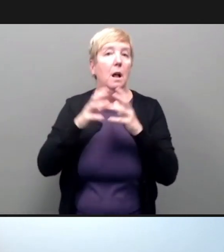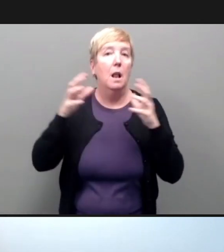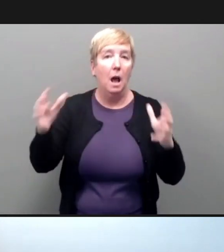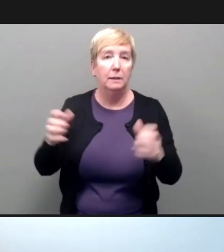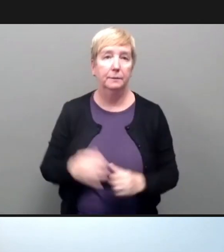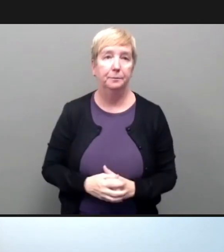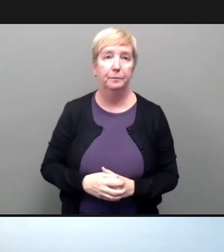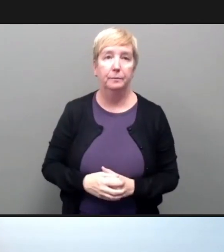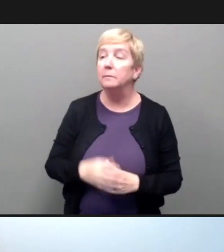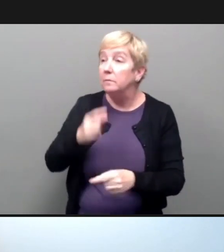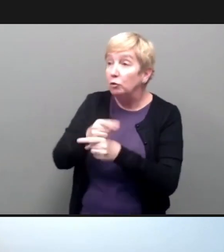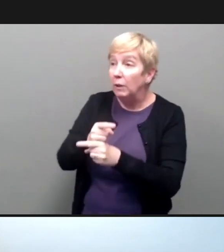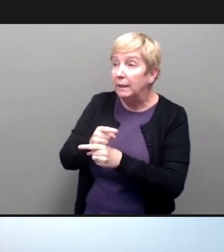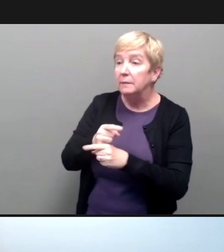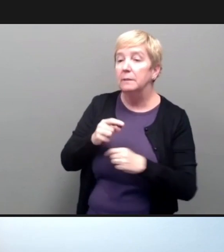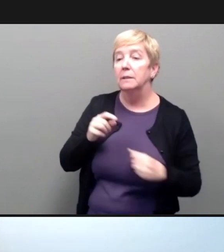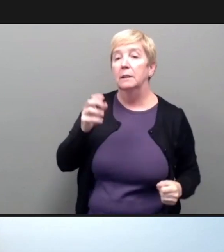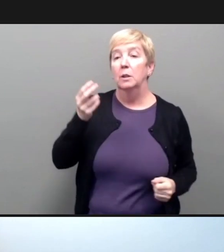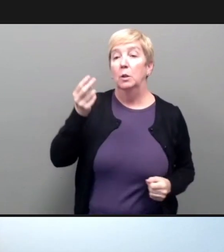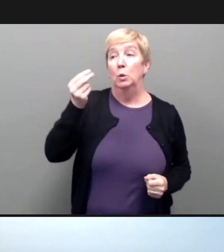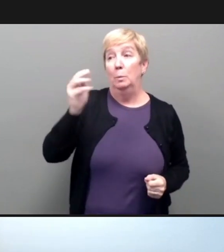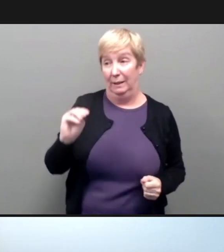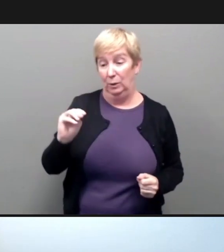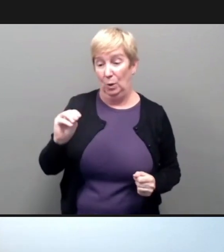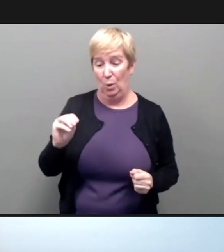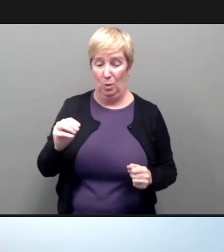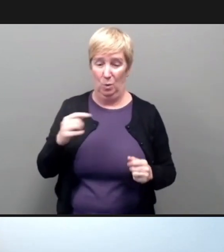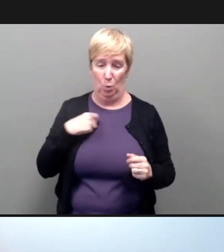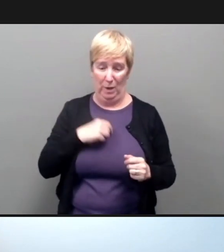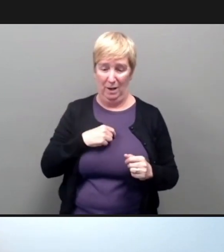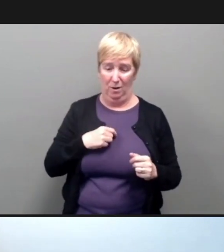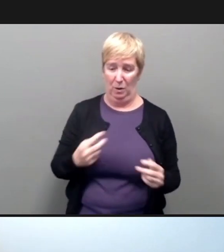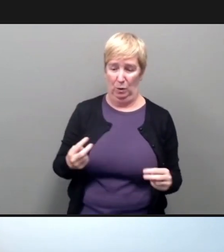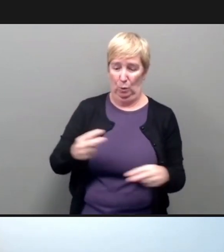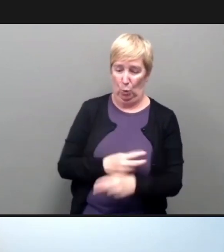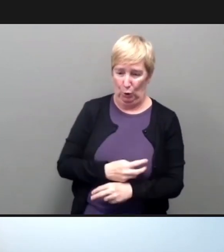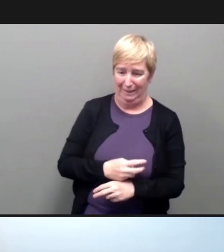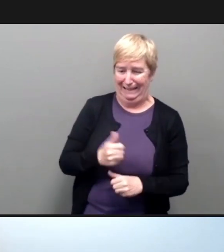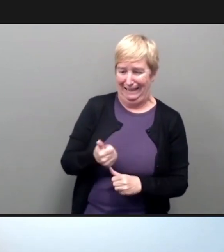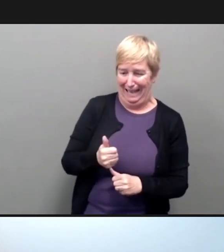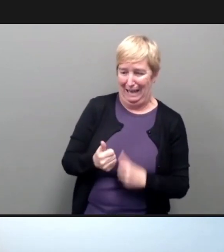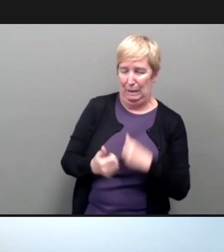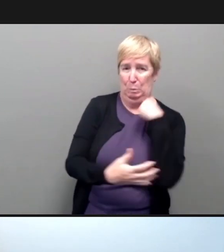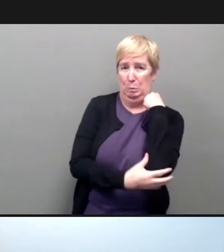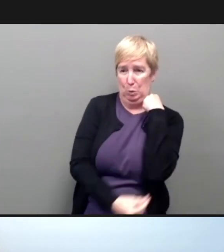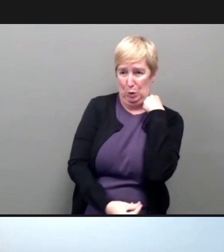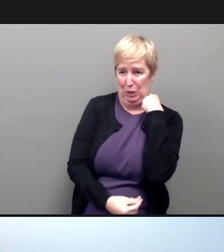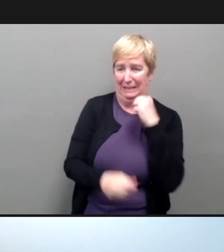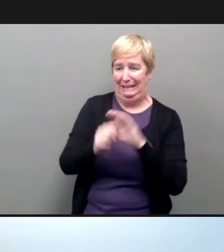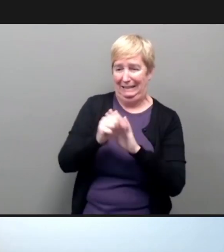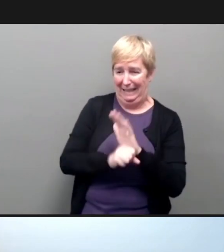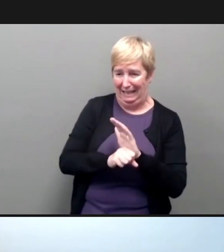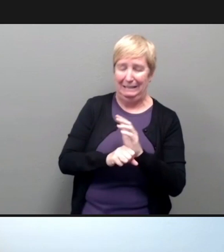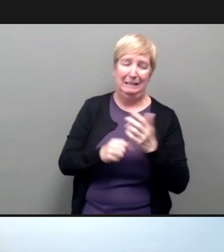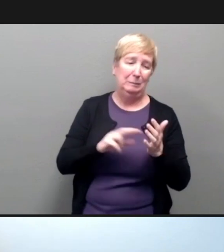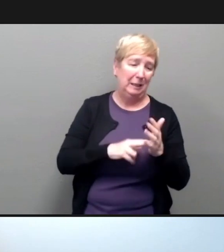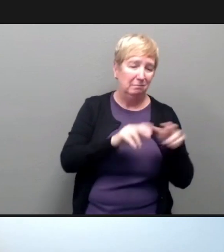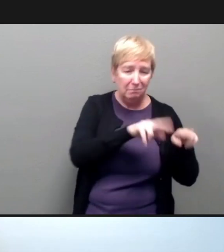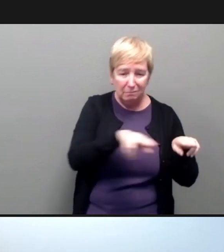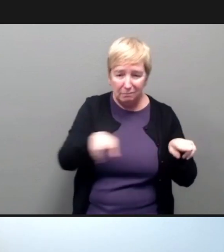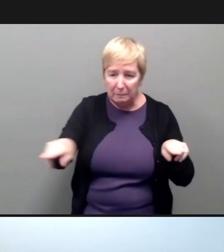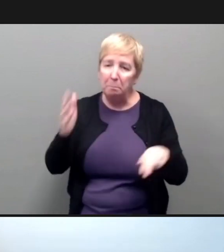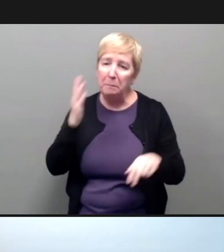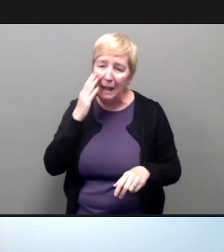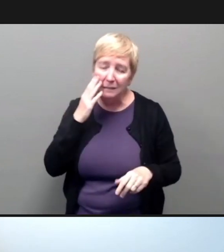right, New Mexico is in the bottom 10 states in terms of the number of beds per person, the number of ICU